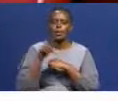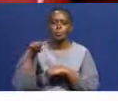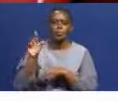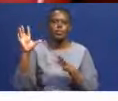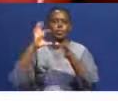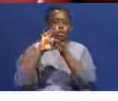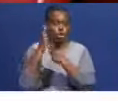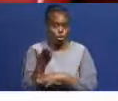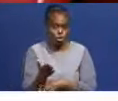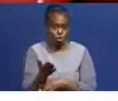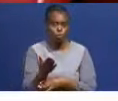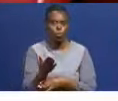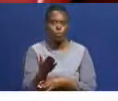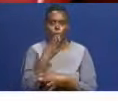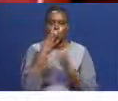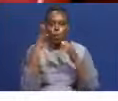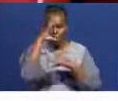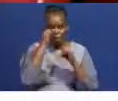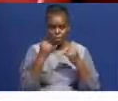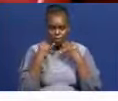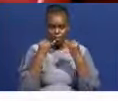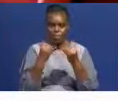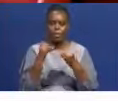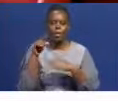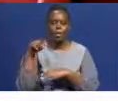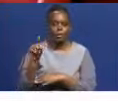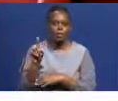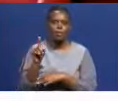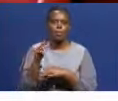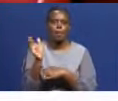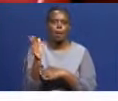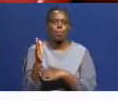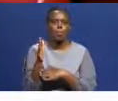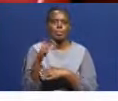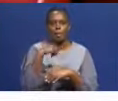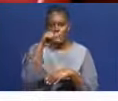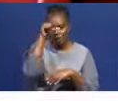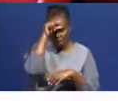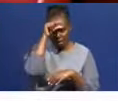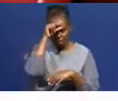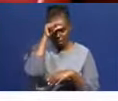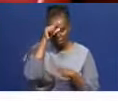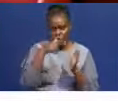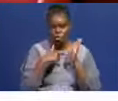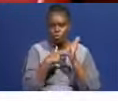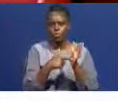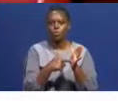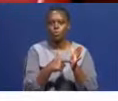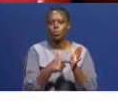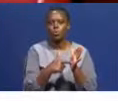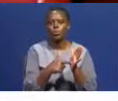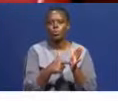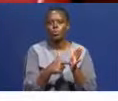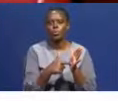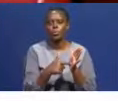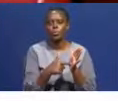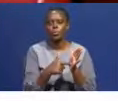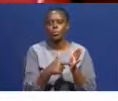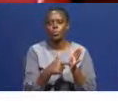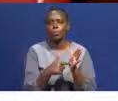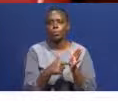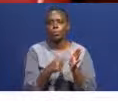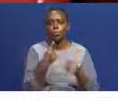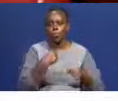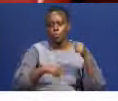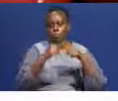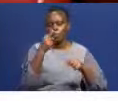me to join you in your misinformation. It is up to me as an ambassador of this government to show you and to win